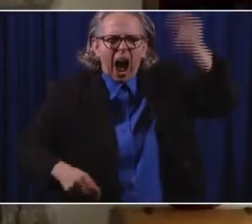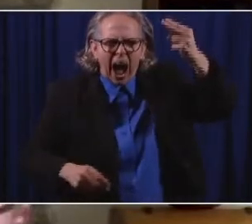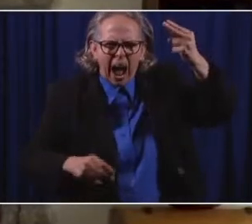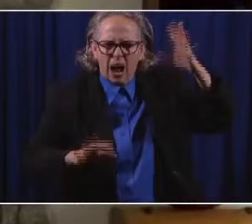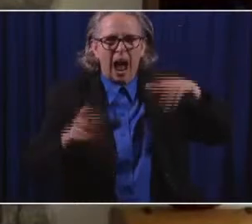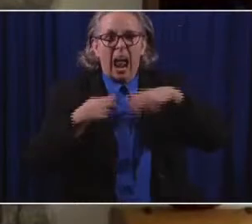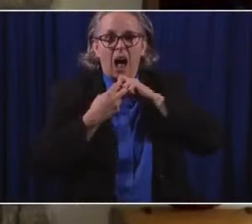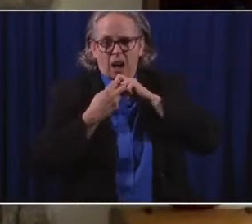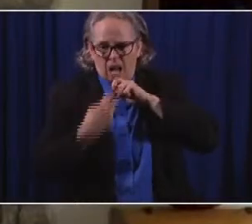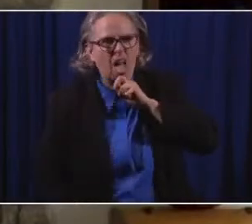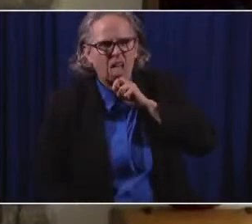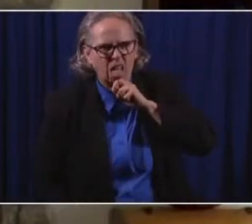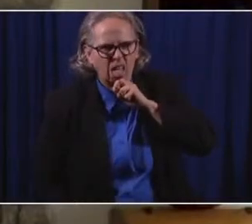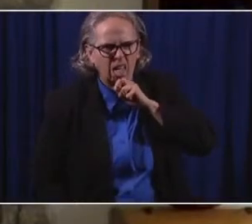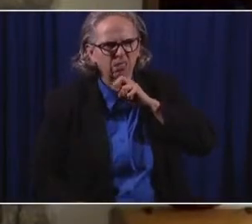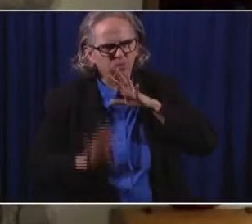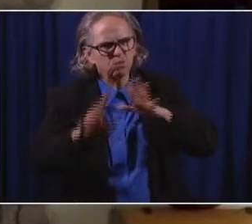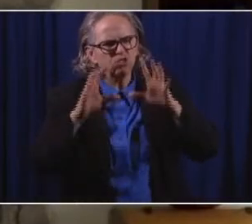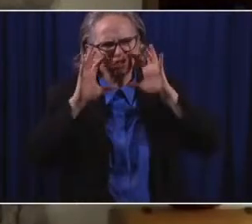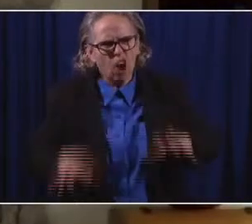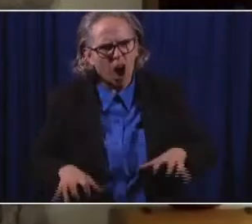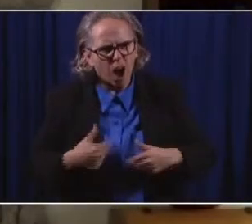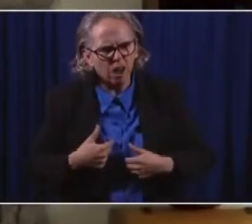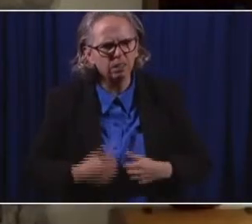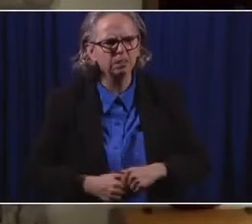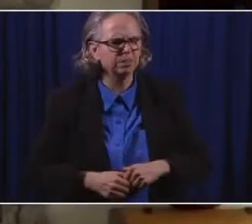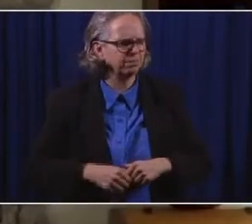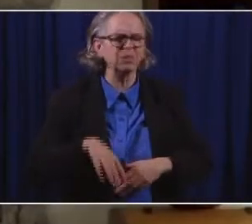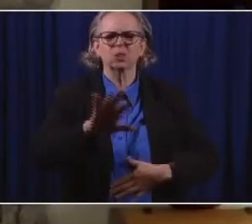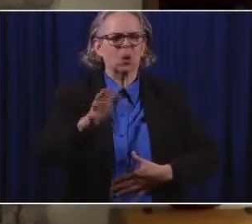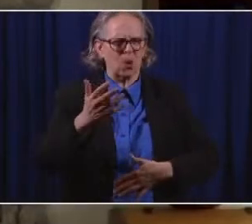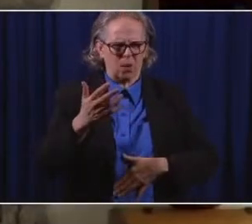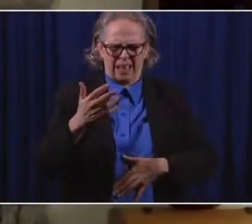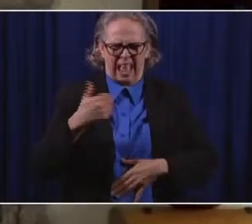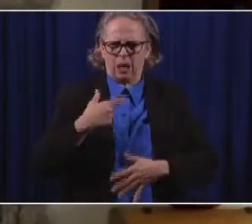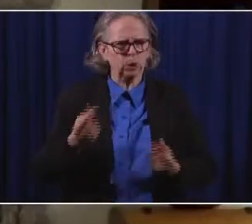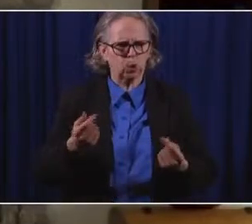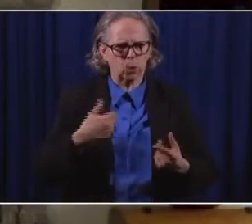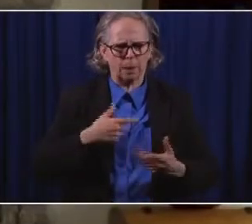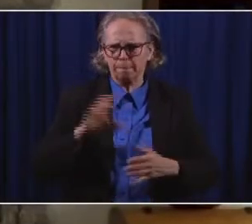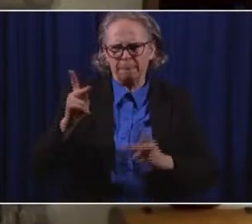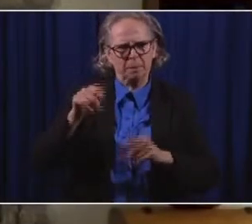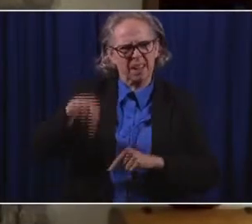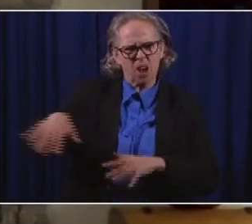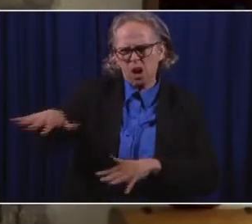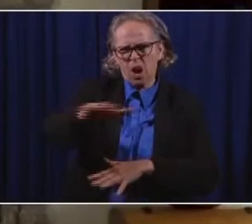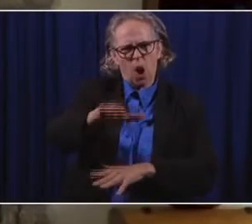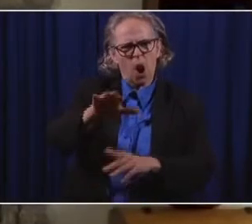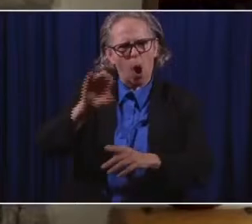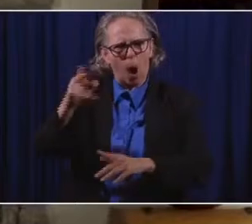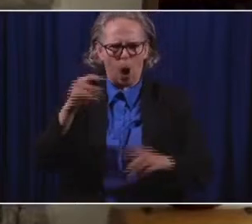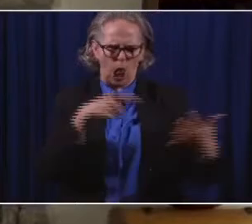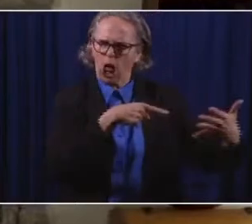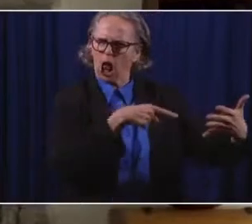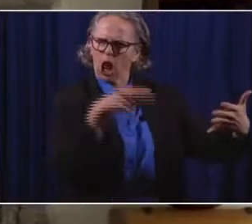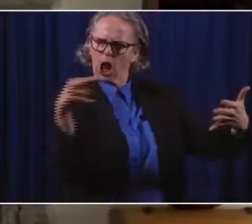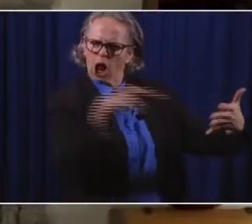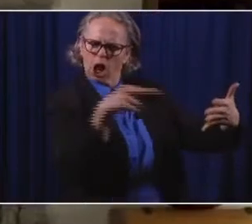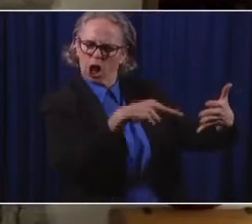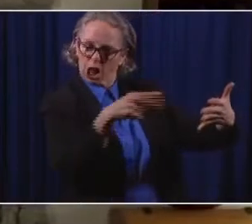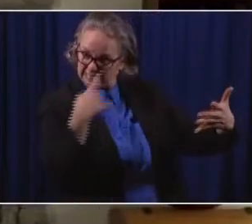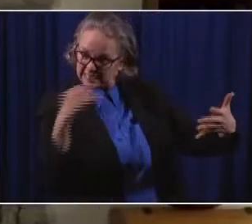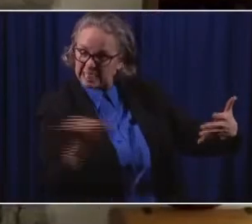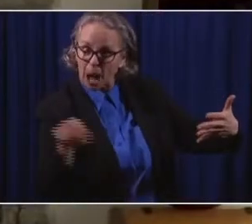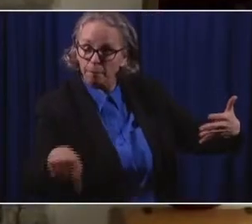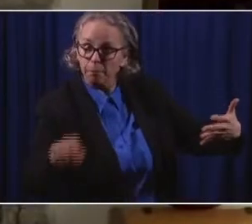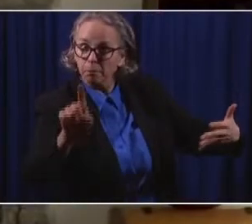got to go look at, let's try our Ohio folks, see what they say. So I don't have an answer today. I'm going back to some of the